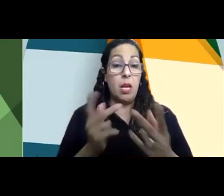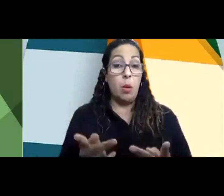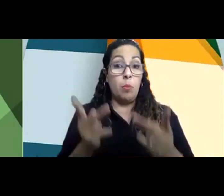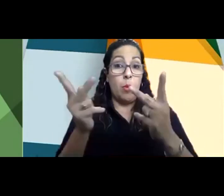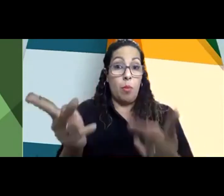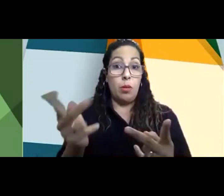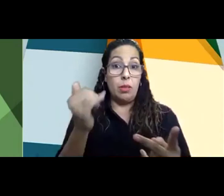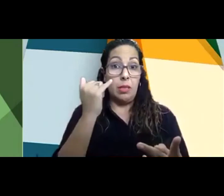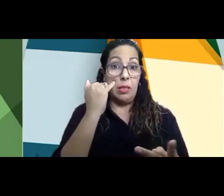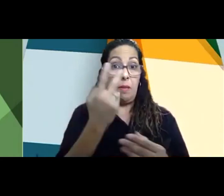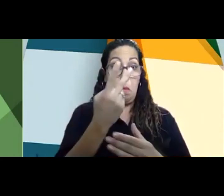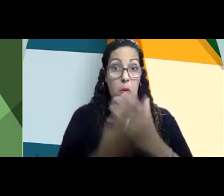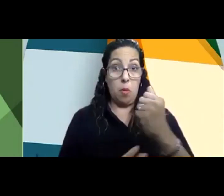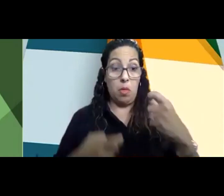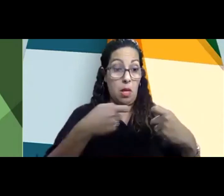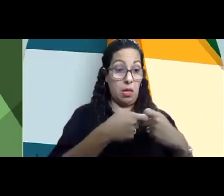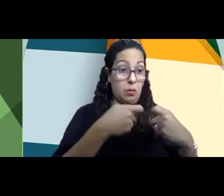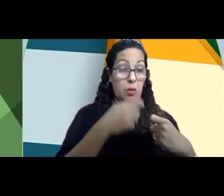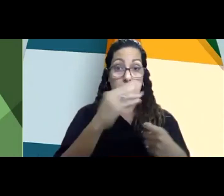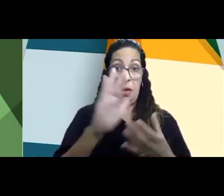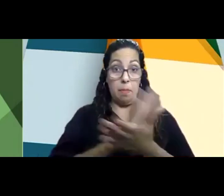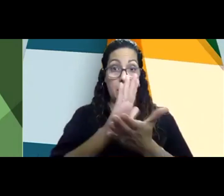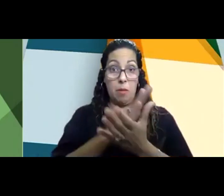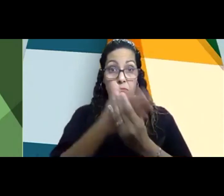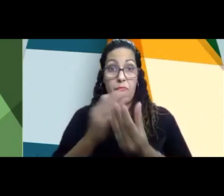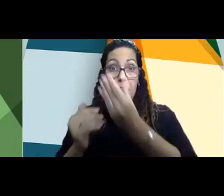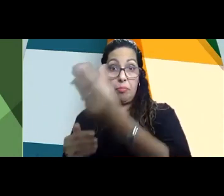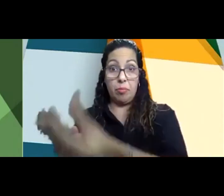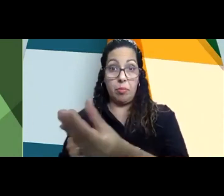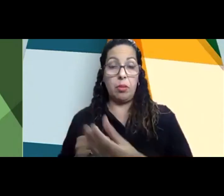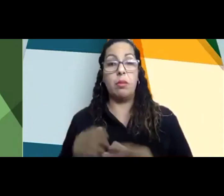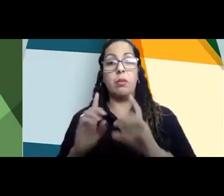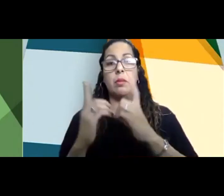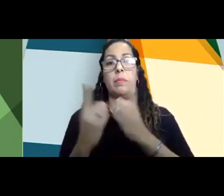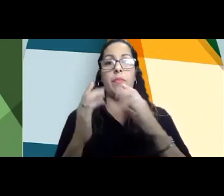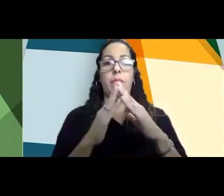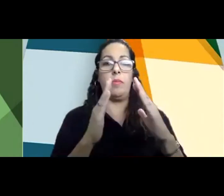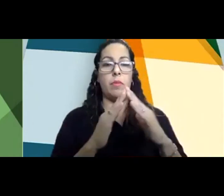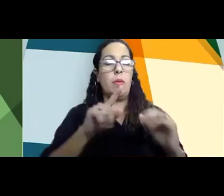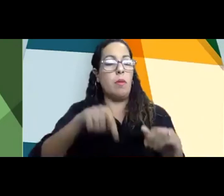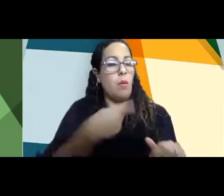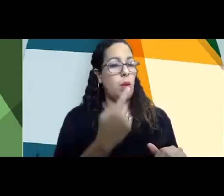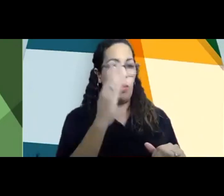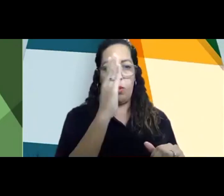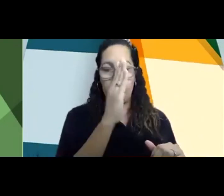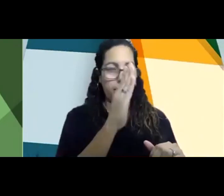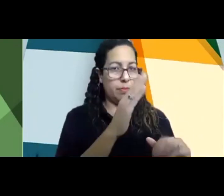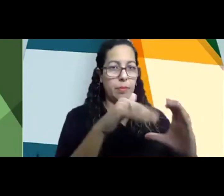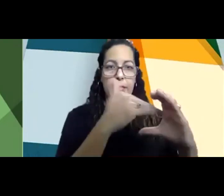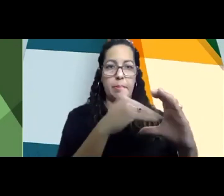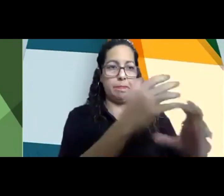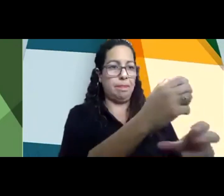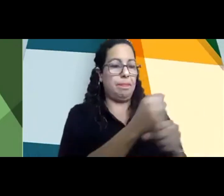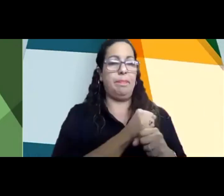in both electronic and in paper formats, the PRDOH will only consider the electronic format